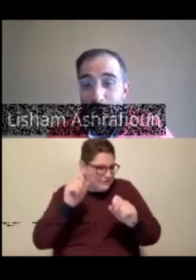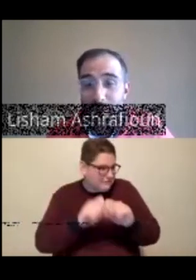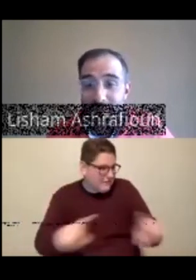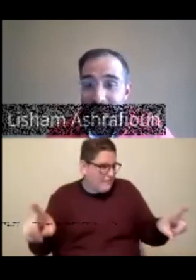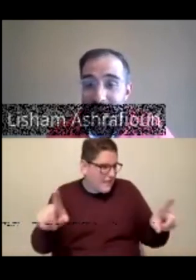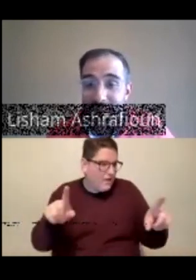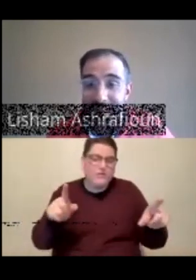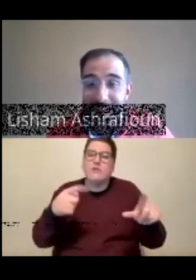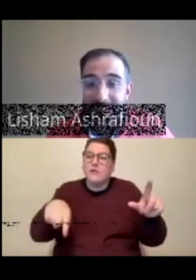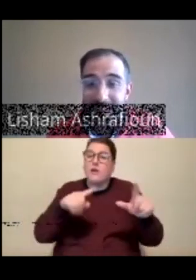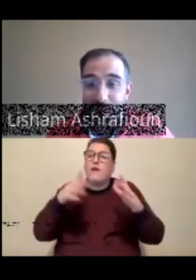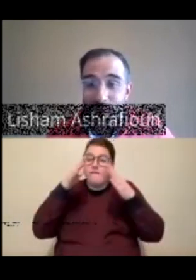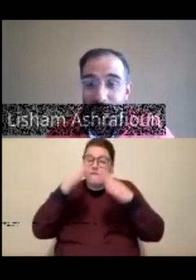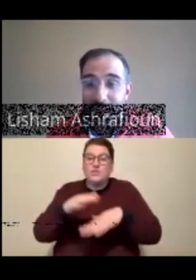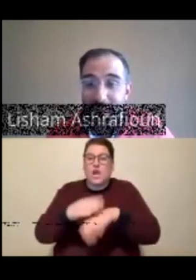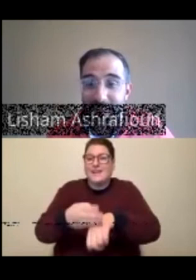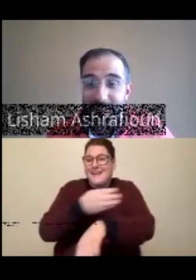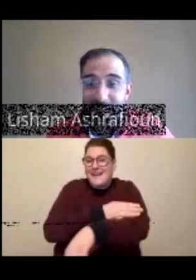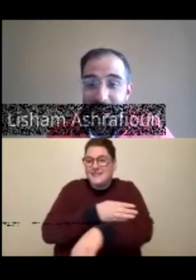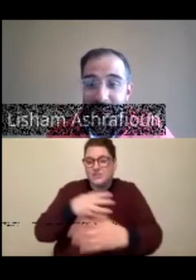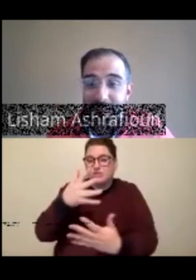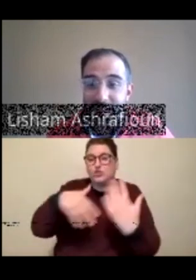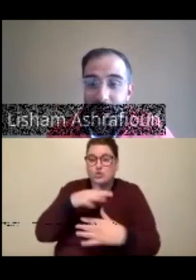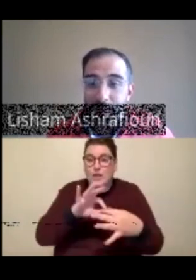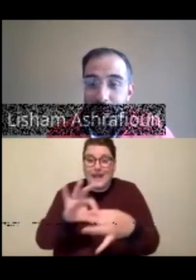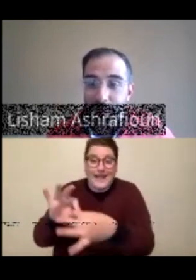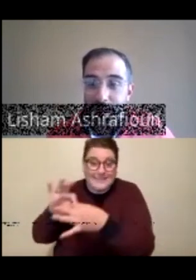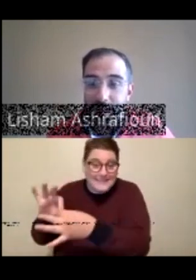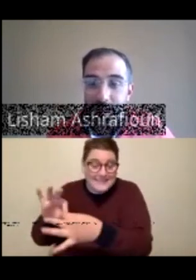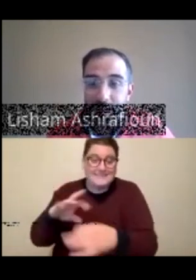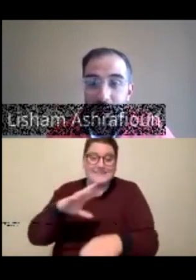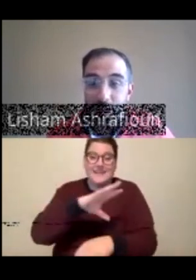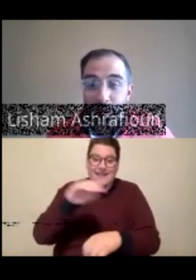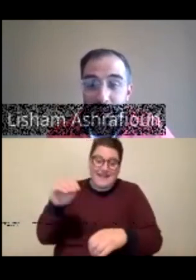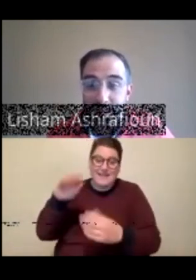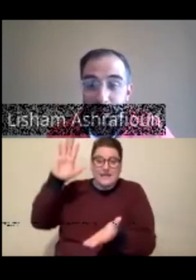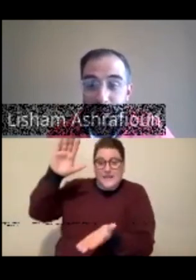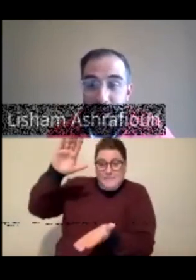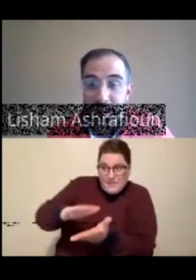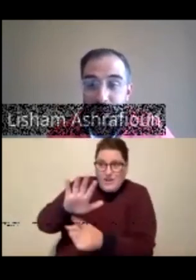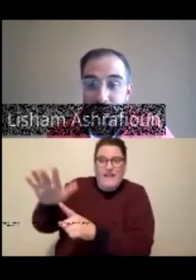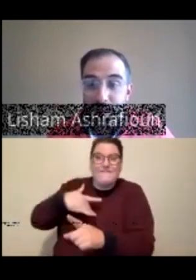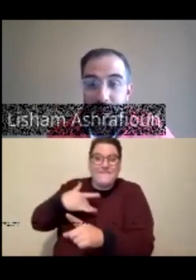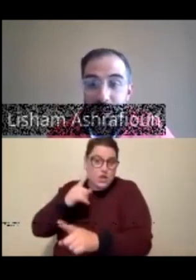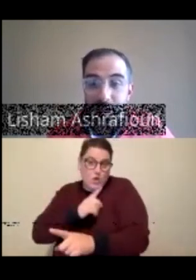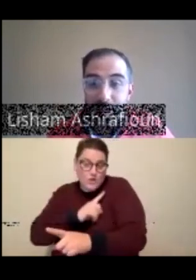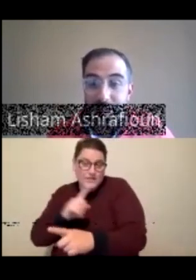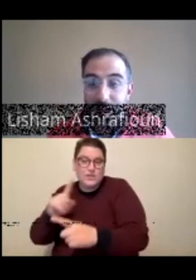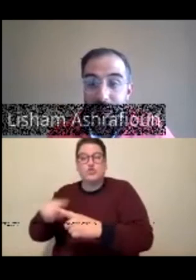where it focuses on enhancing social connectedness and ameliorating loneliness to prevent and